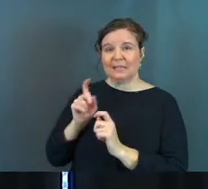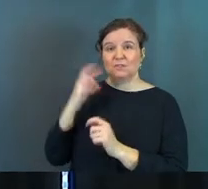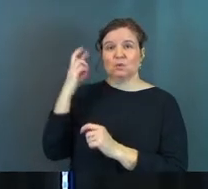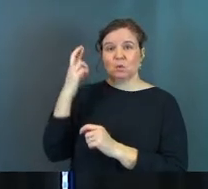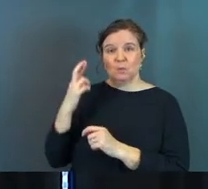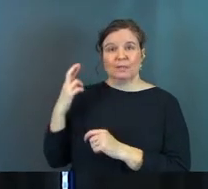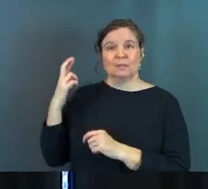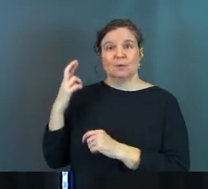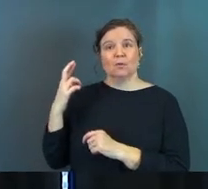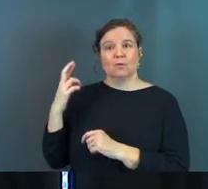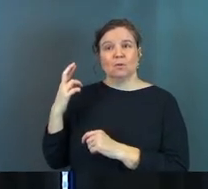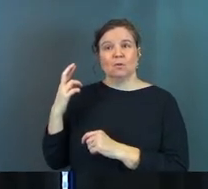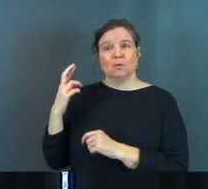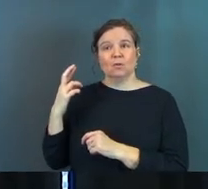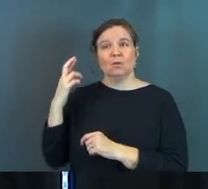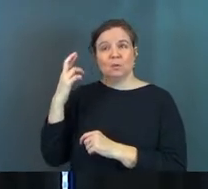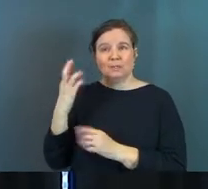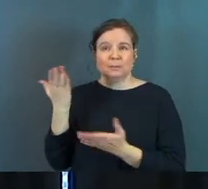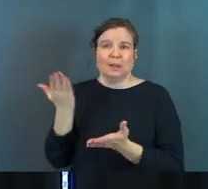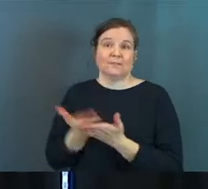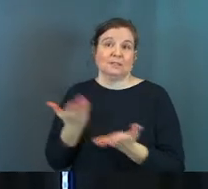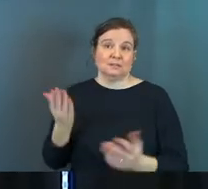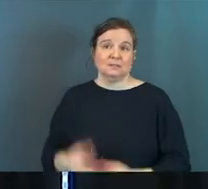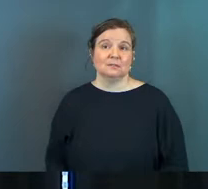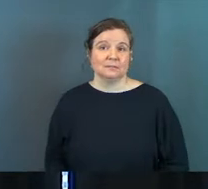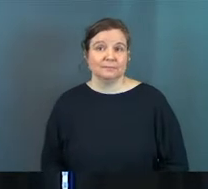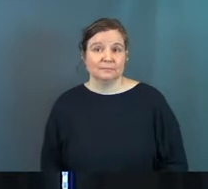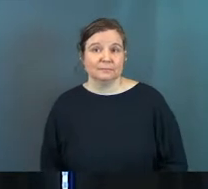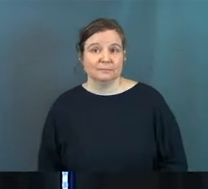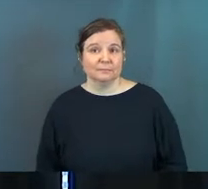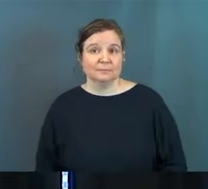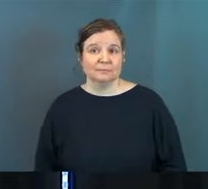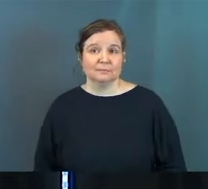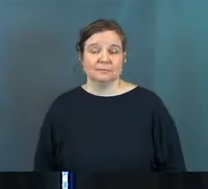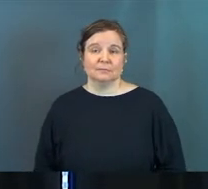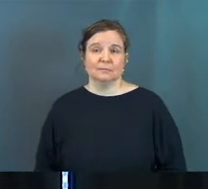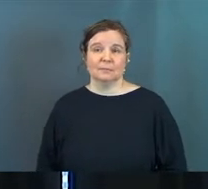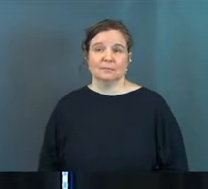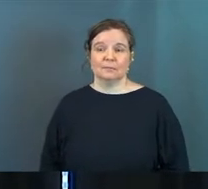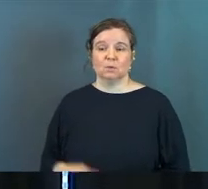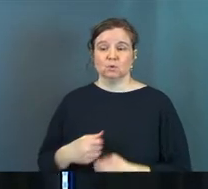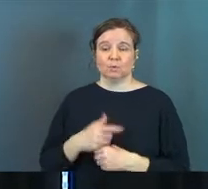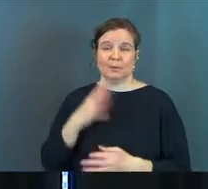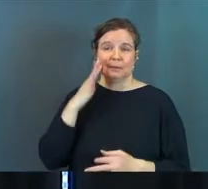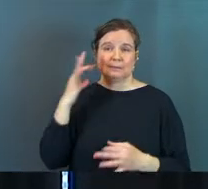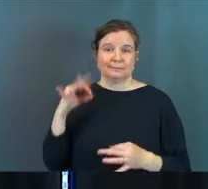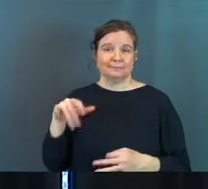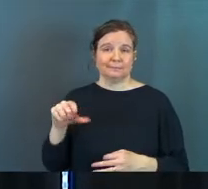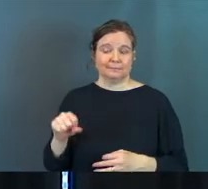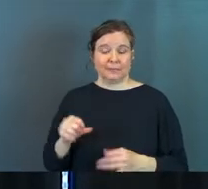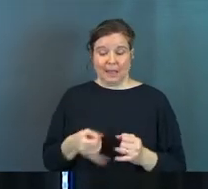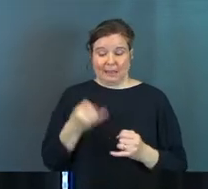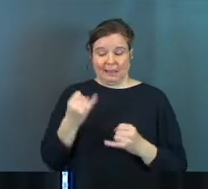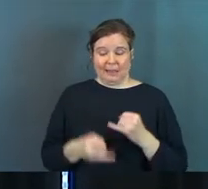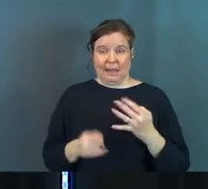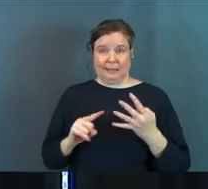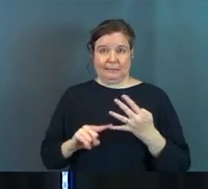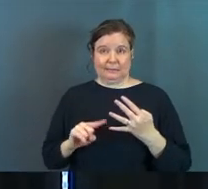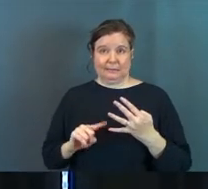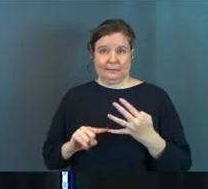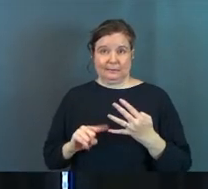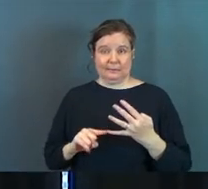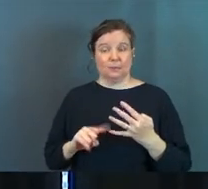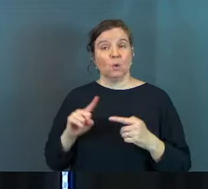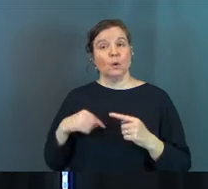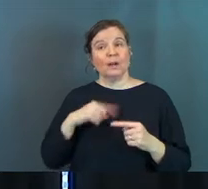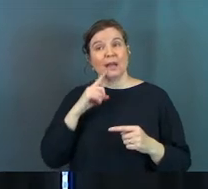us reasonable evidence in order to make that choice. And then the last thing that we have to believe